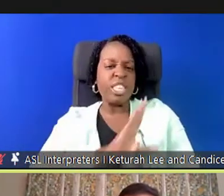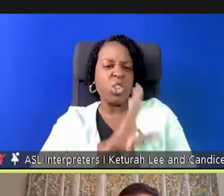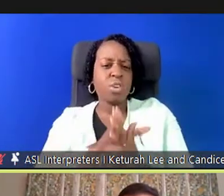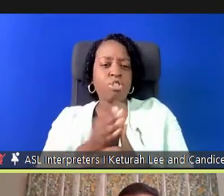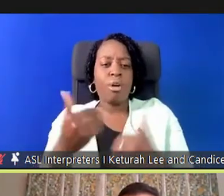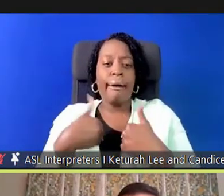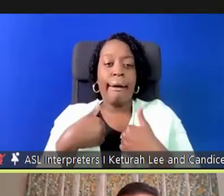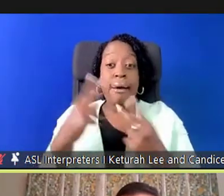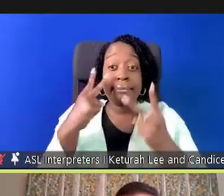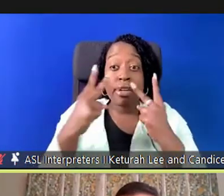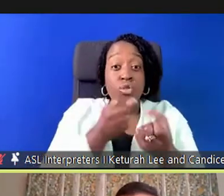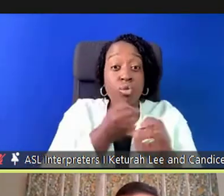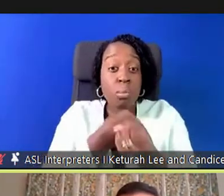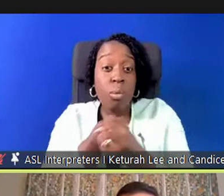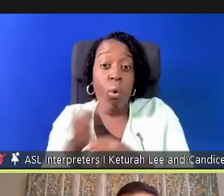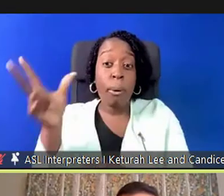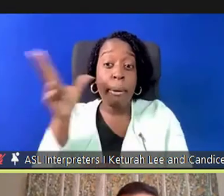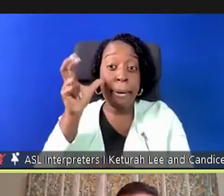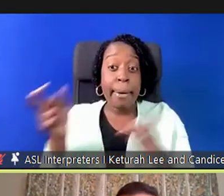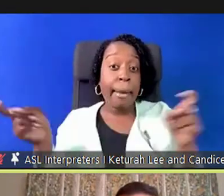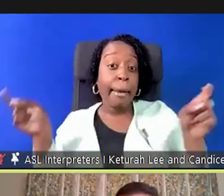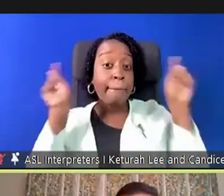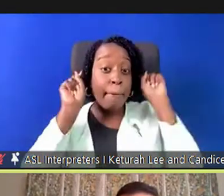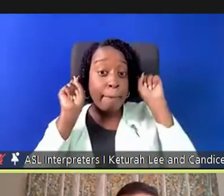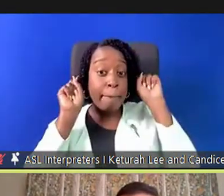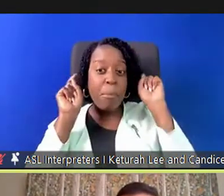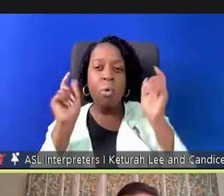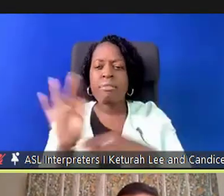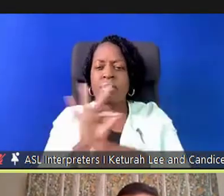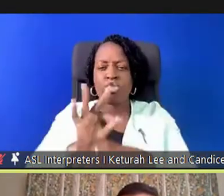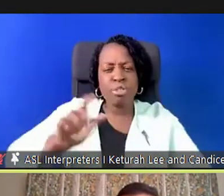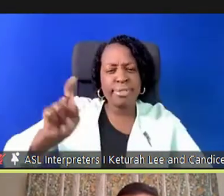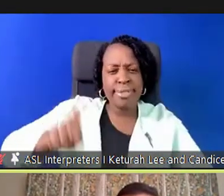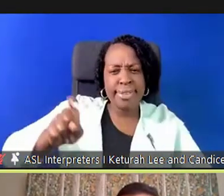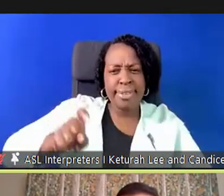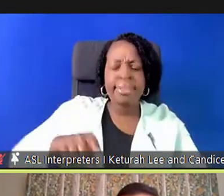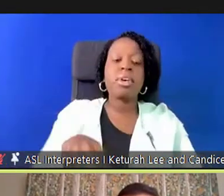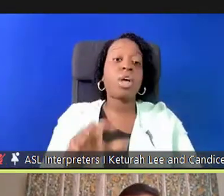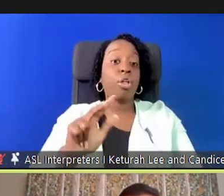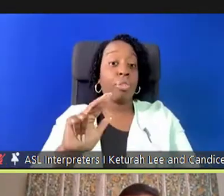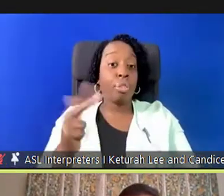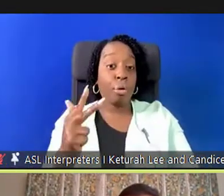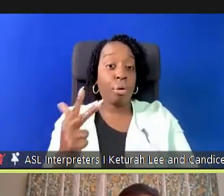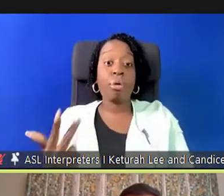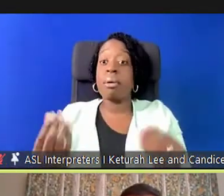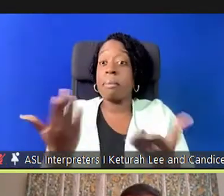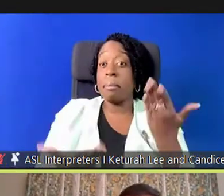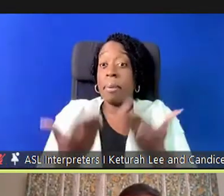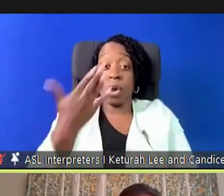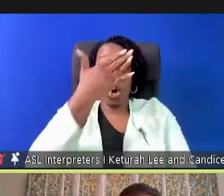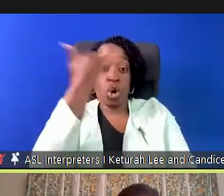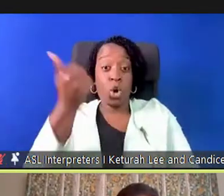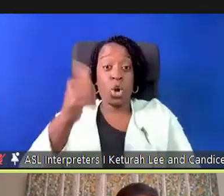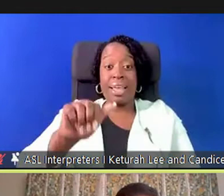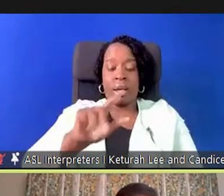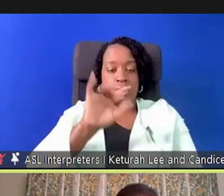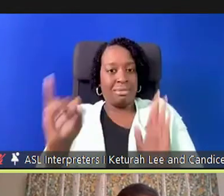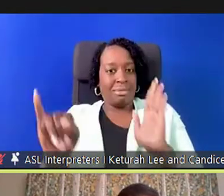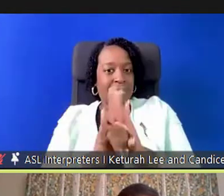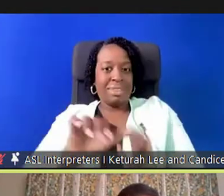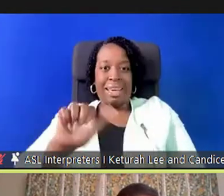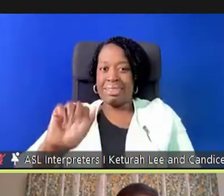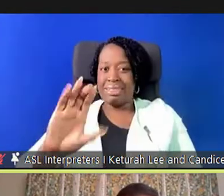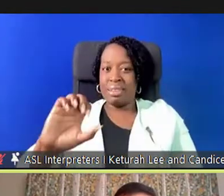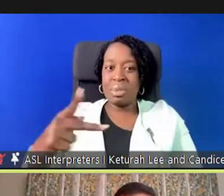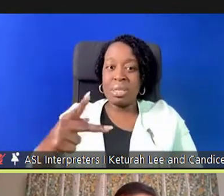address downstream consequences at the end of life. Socially isolated older adults may have trouble qualifying for hospice because